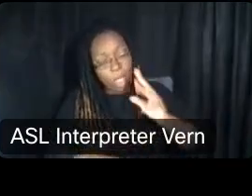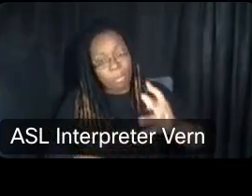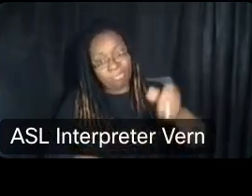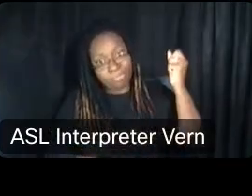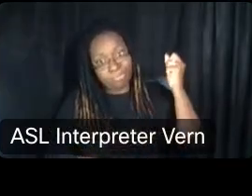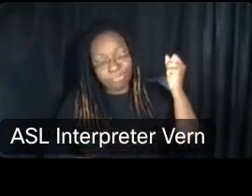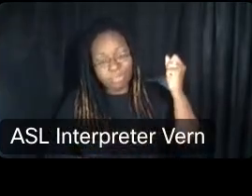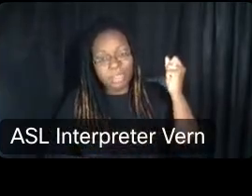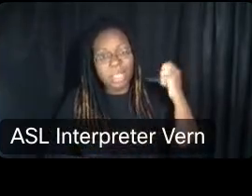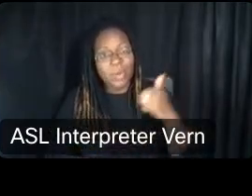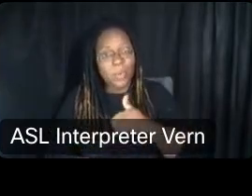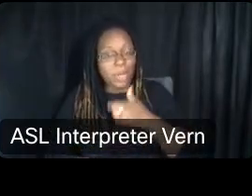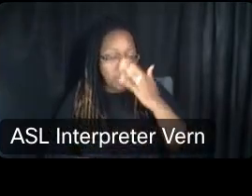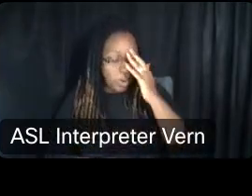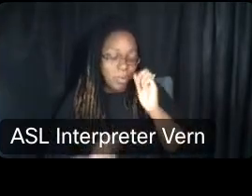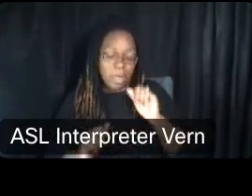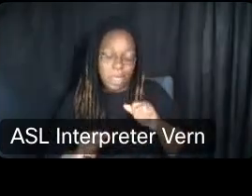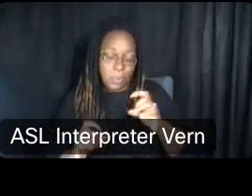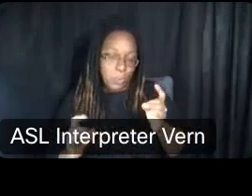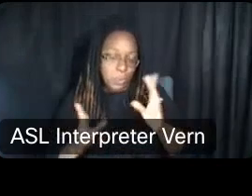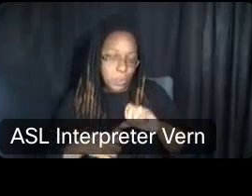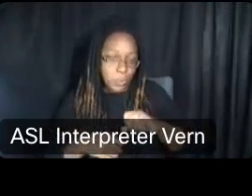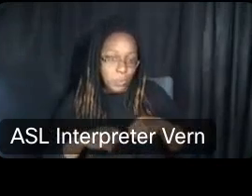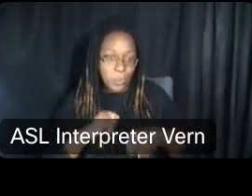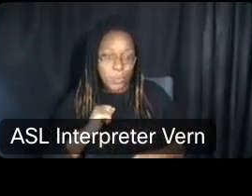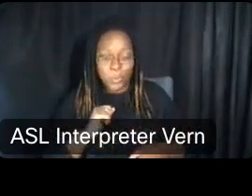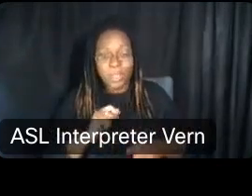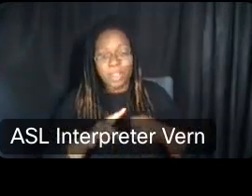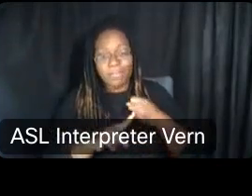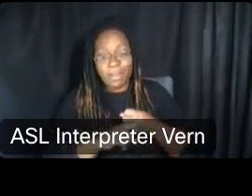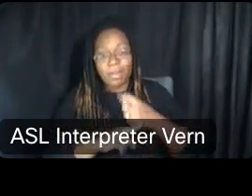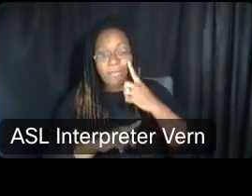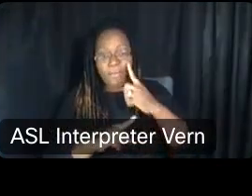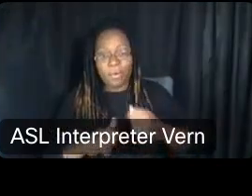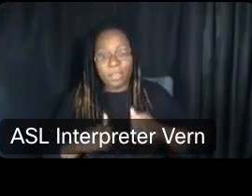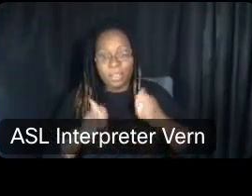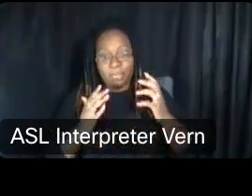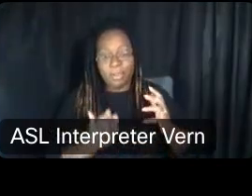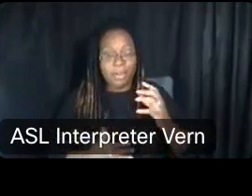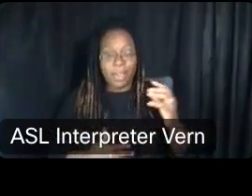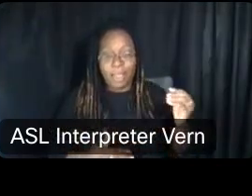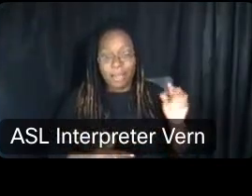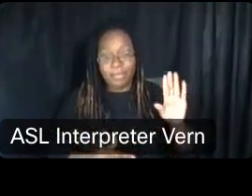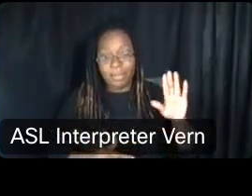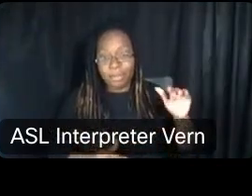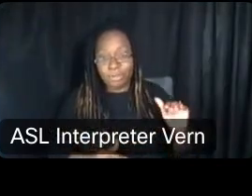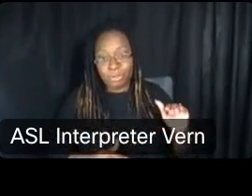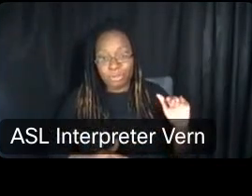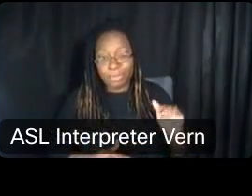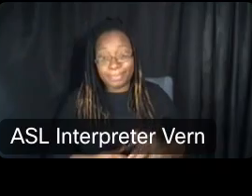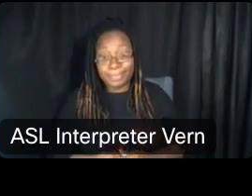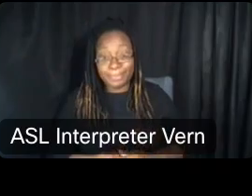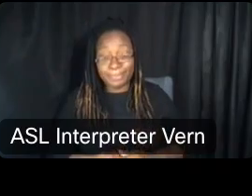has devastating effects for both the survivor and their children. And we know this is incredibly